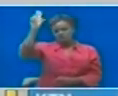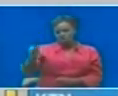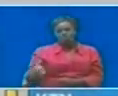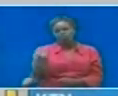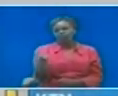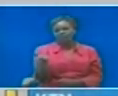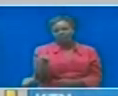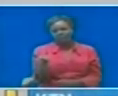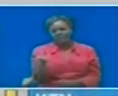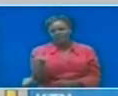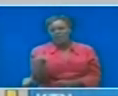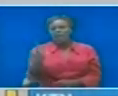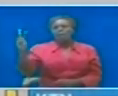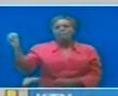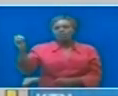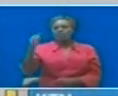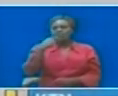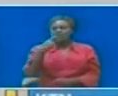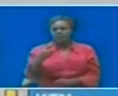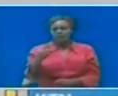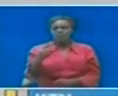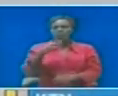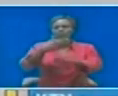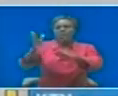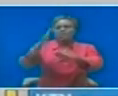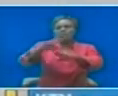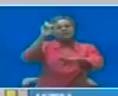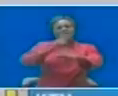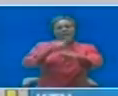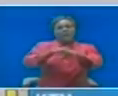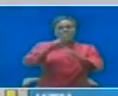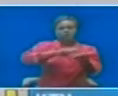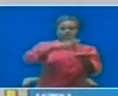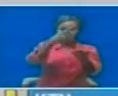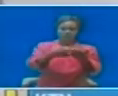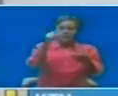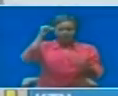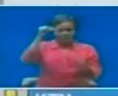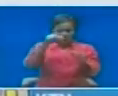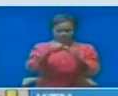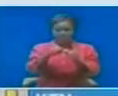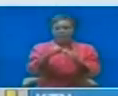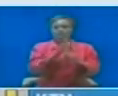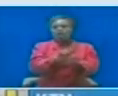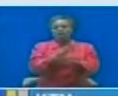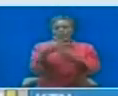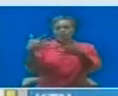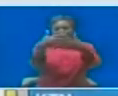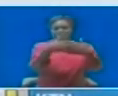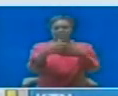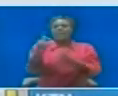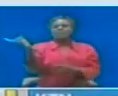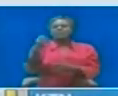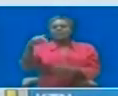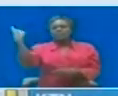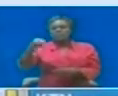no. Moses Lutali says, waste of time and resources. Remember, Bush was once attacked a U.S. president. Bernard Abuga says, yes,